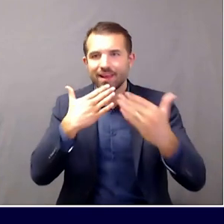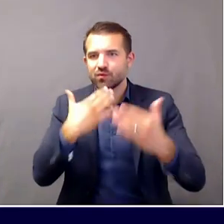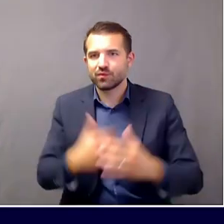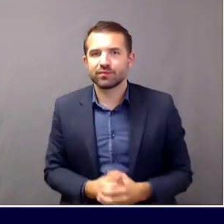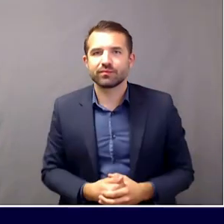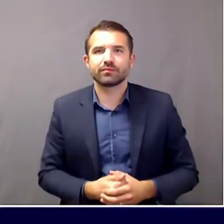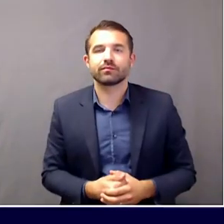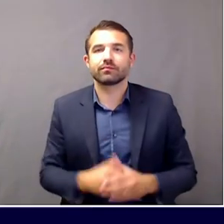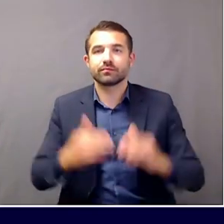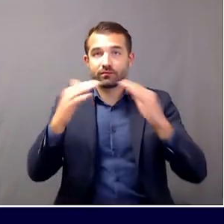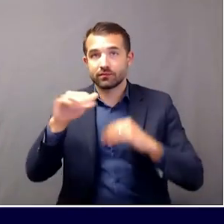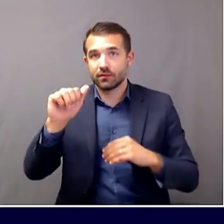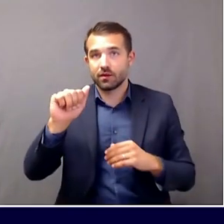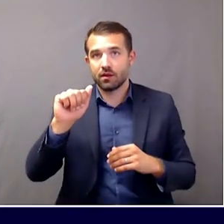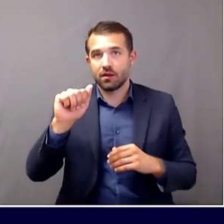at WABI.